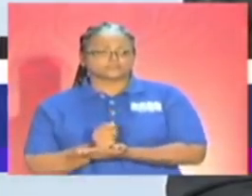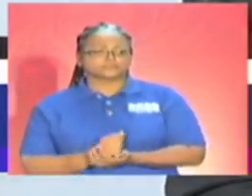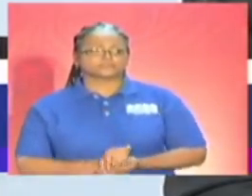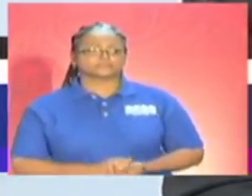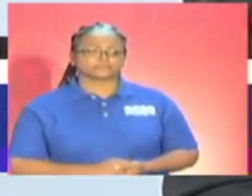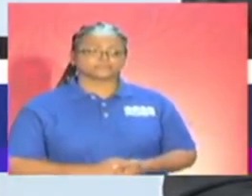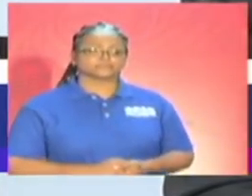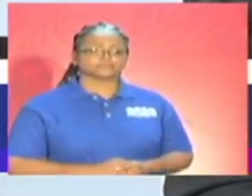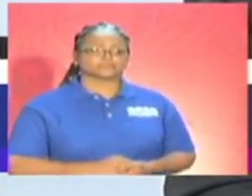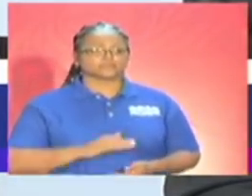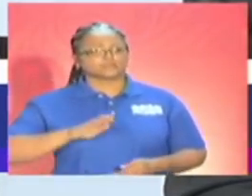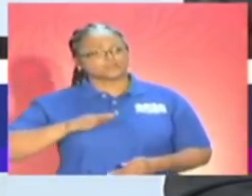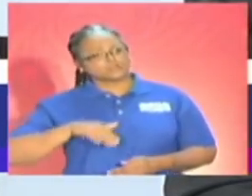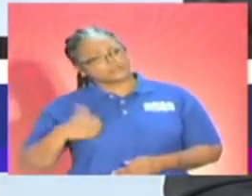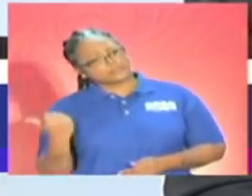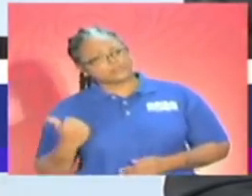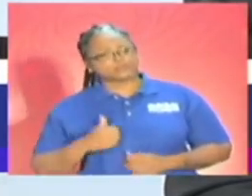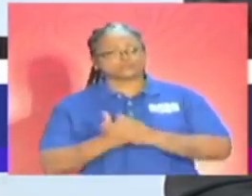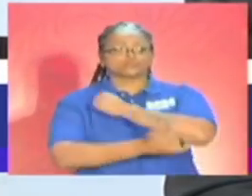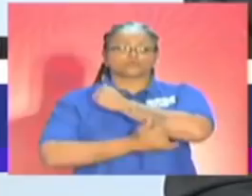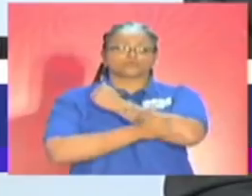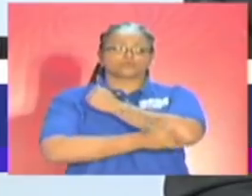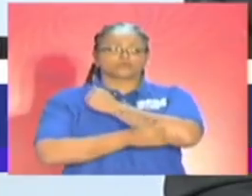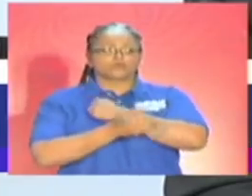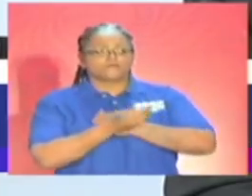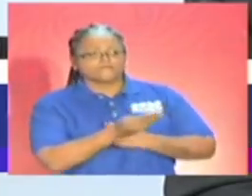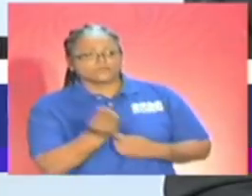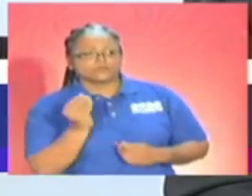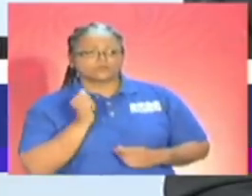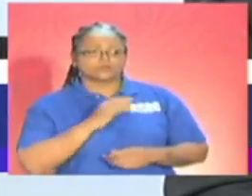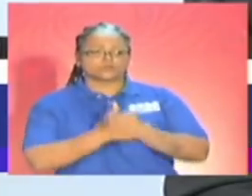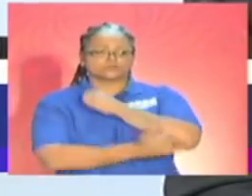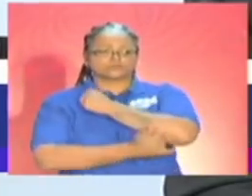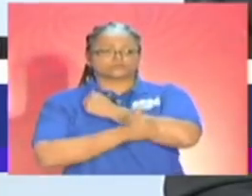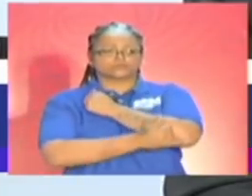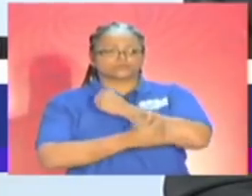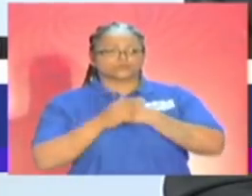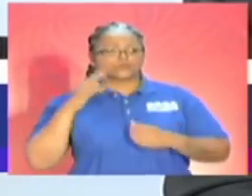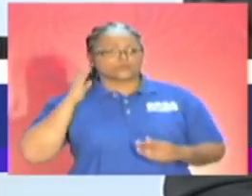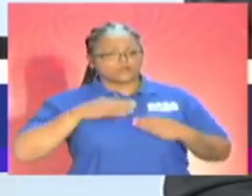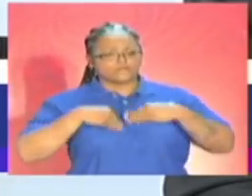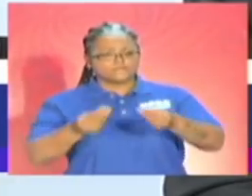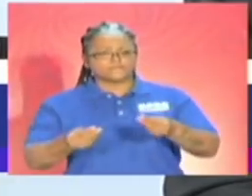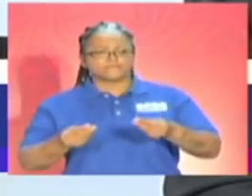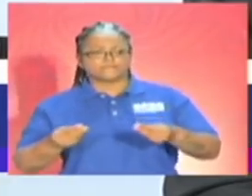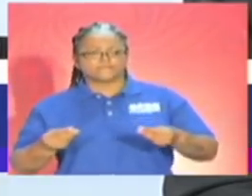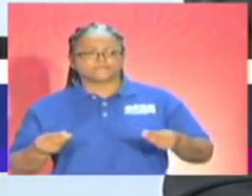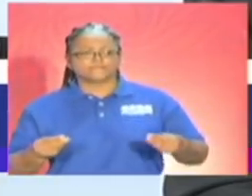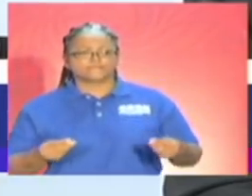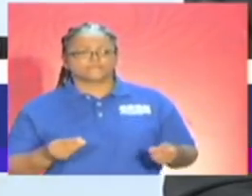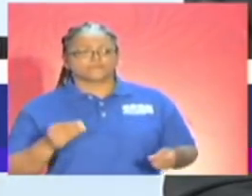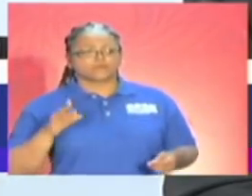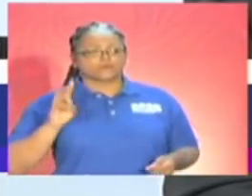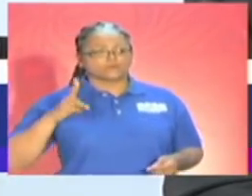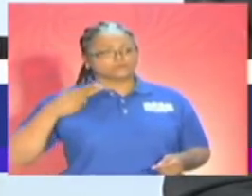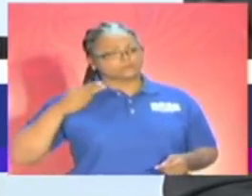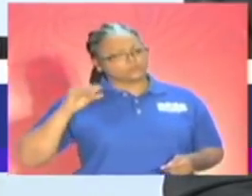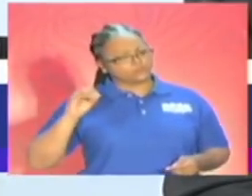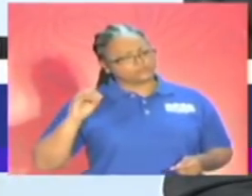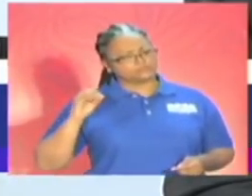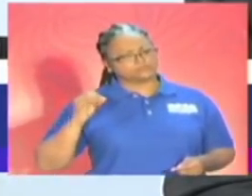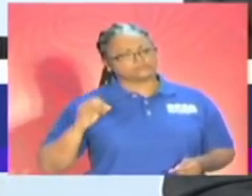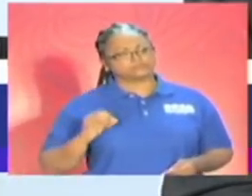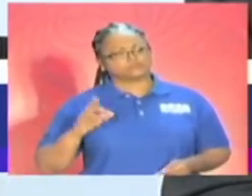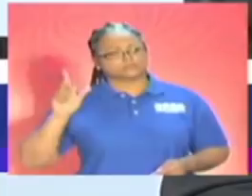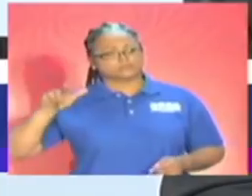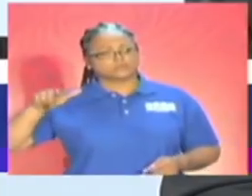recently, and hopefully, and it's in the process of going before WHO for approval for that age group. And once, of course, WHO approves